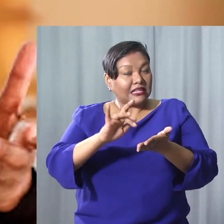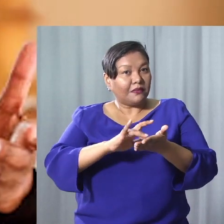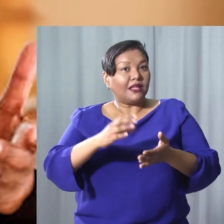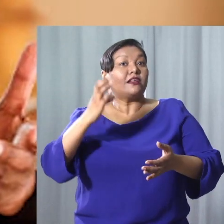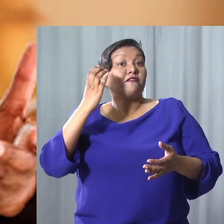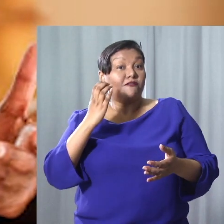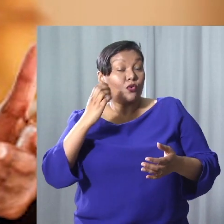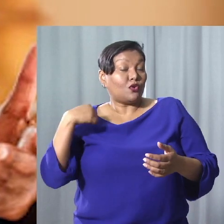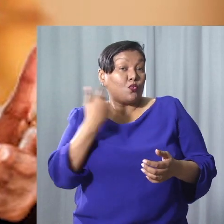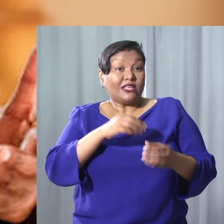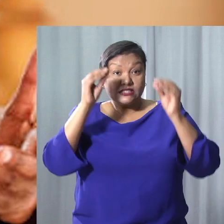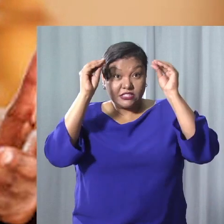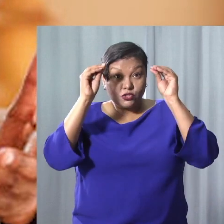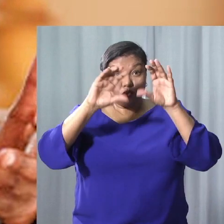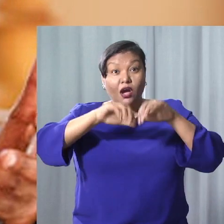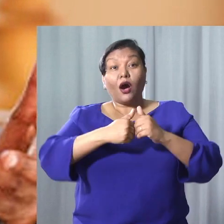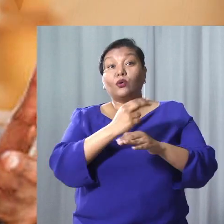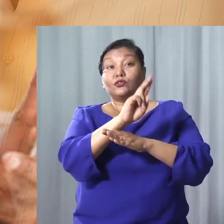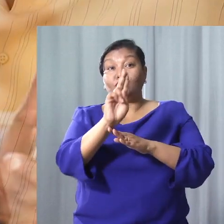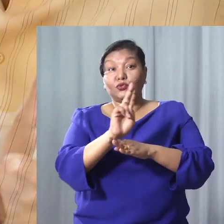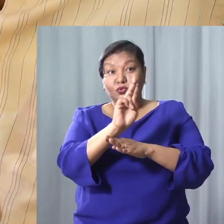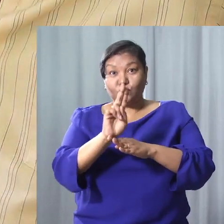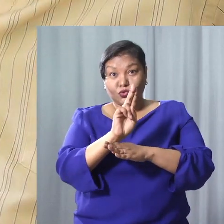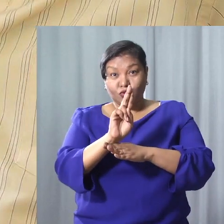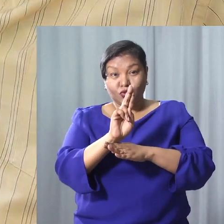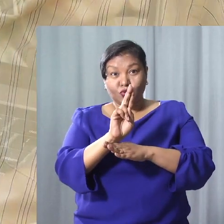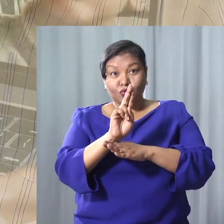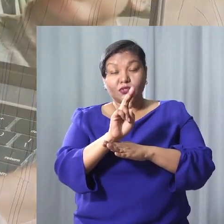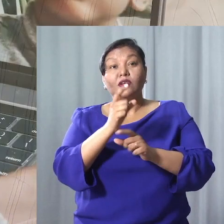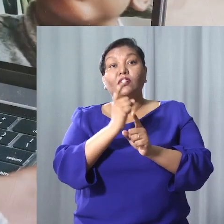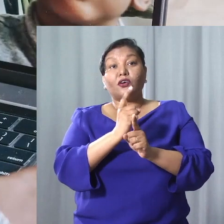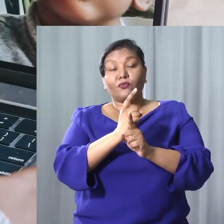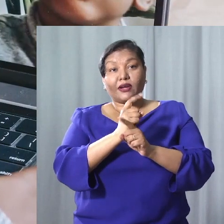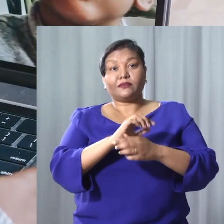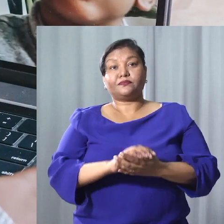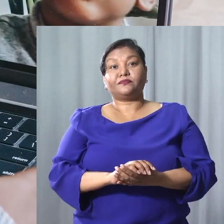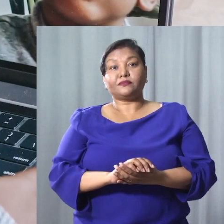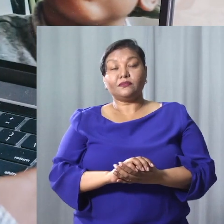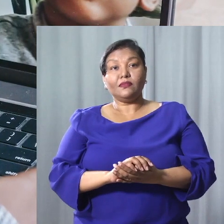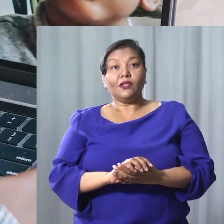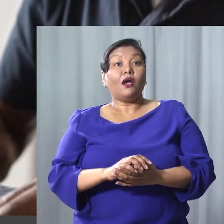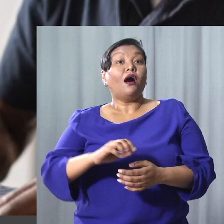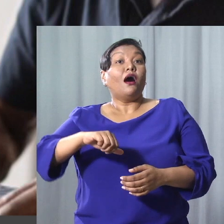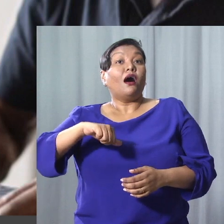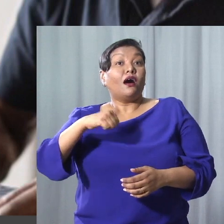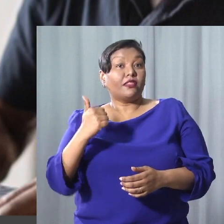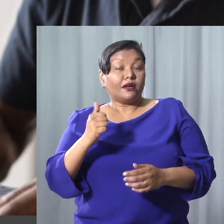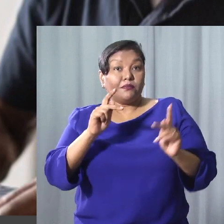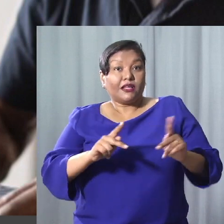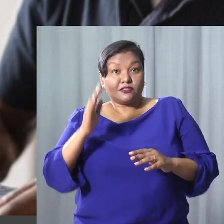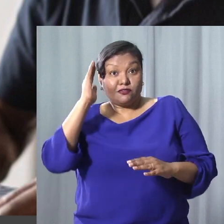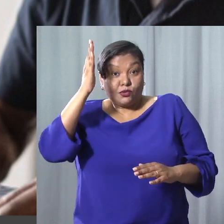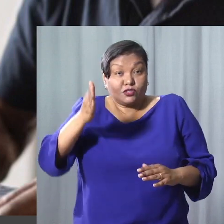your devices, such as cell phones, tablets, and laptops. Upcoming digital